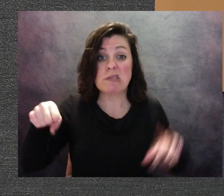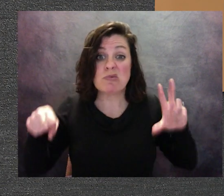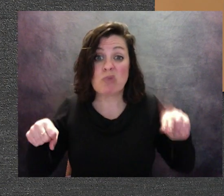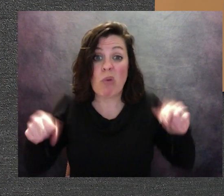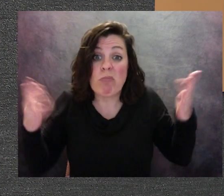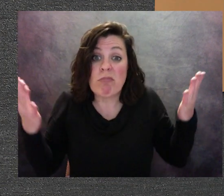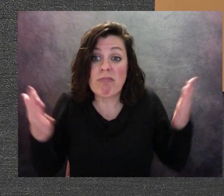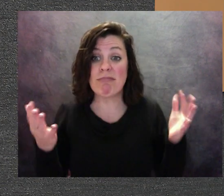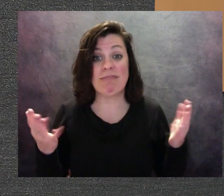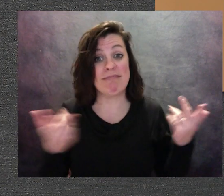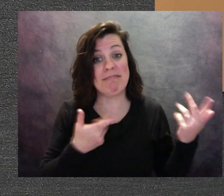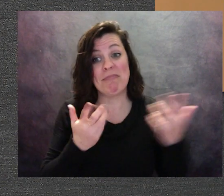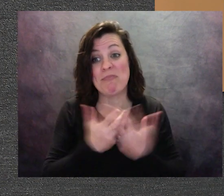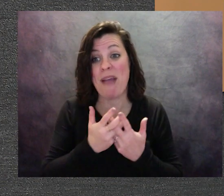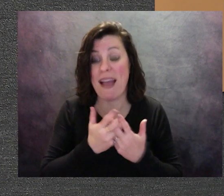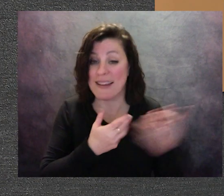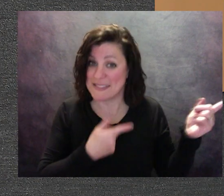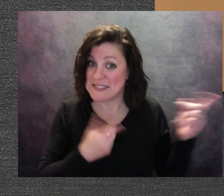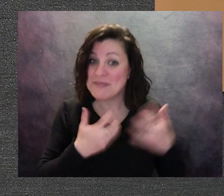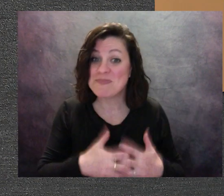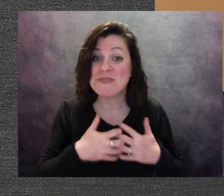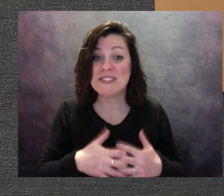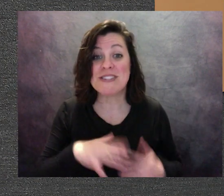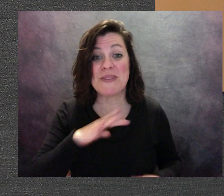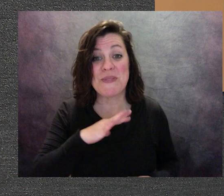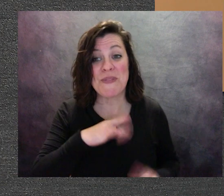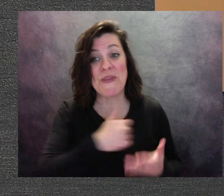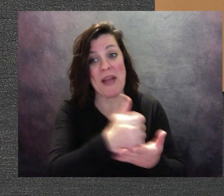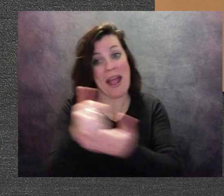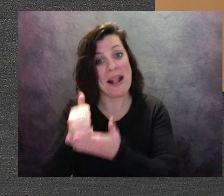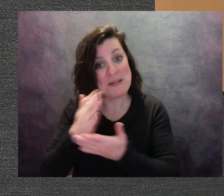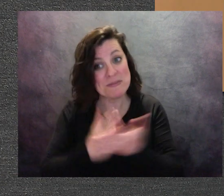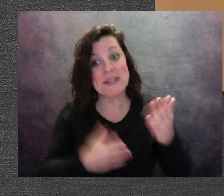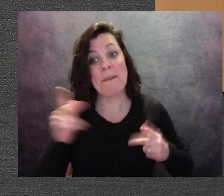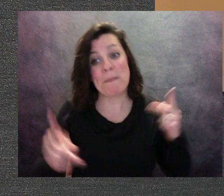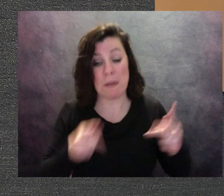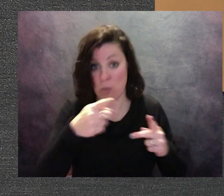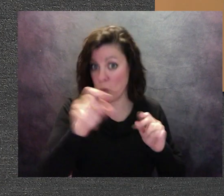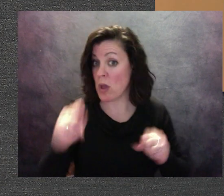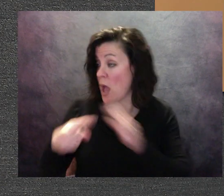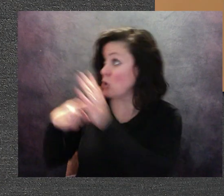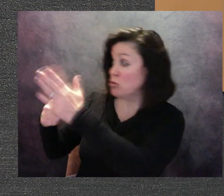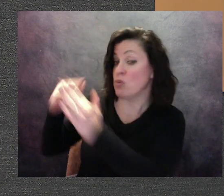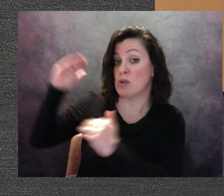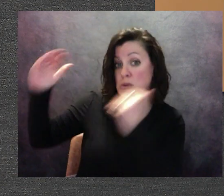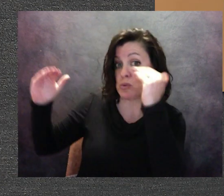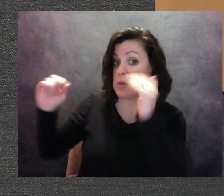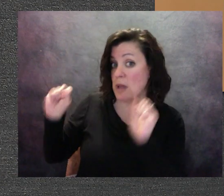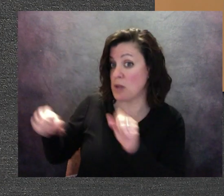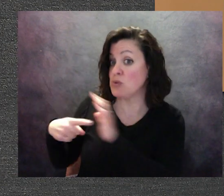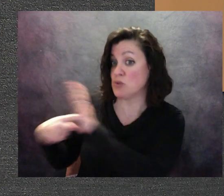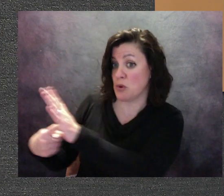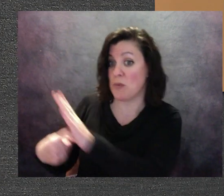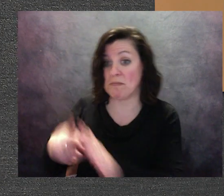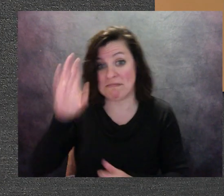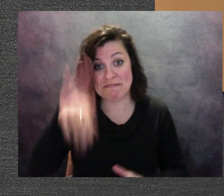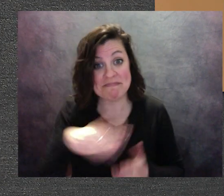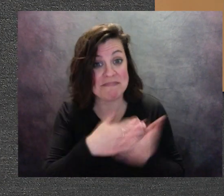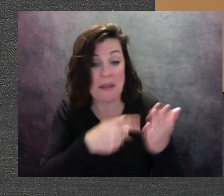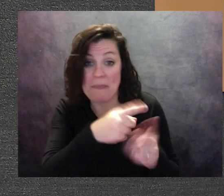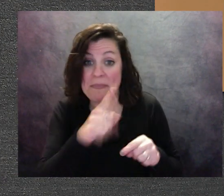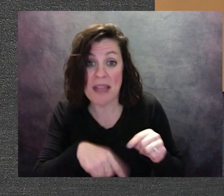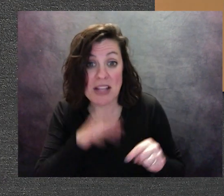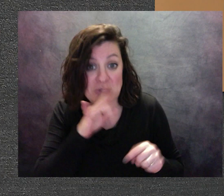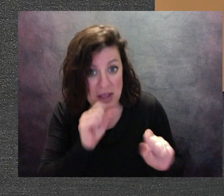right? So this is pretty handy, and you can show your grown-ups this. So let me show you how it works.